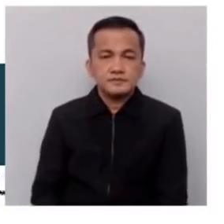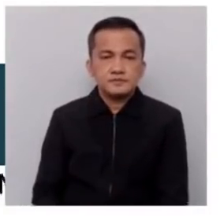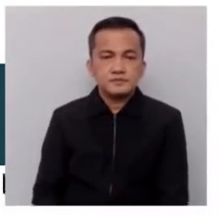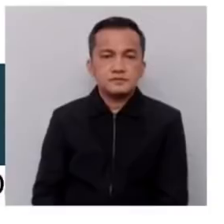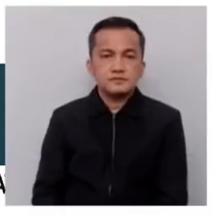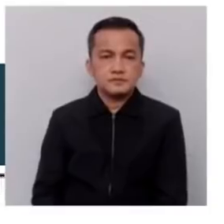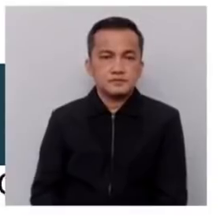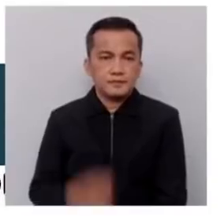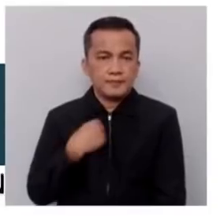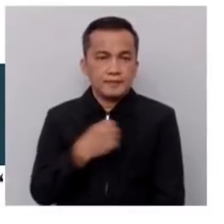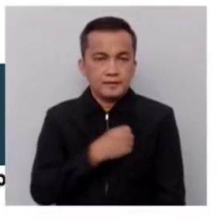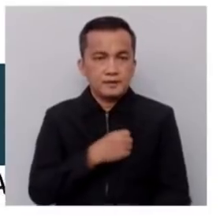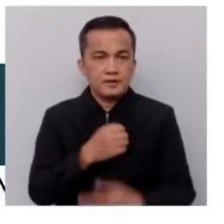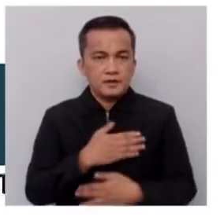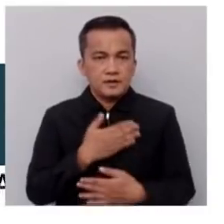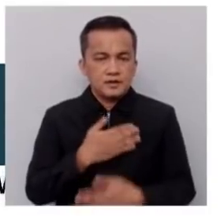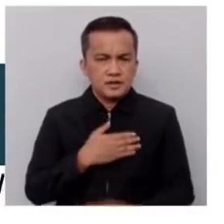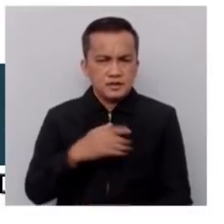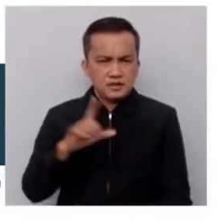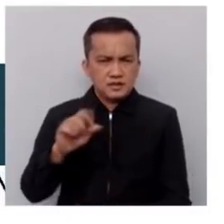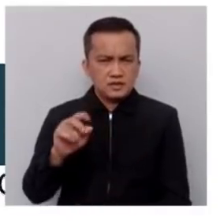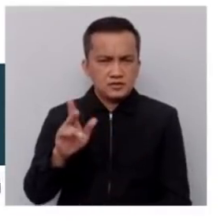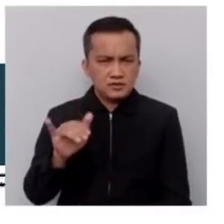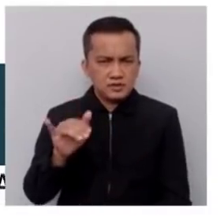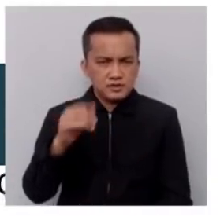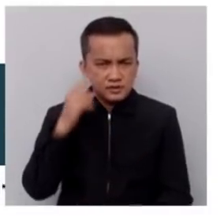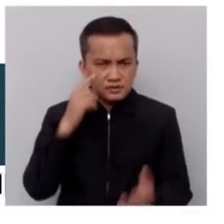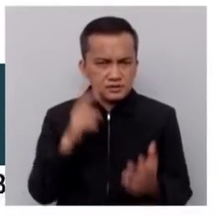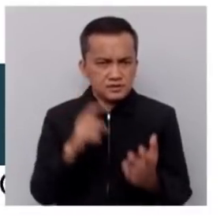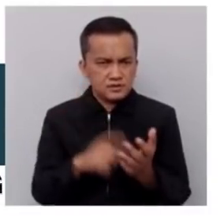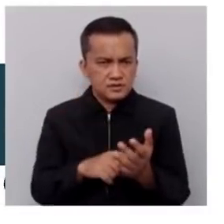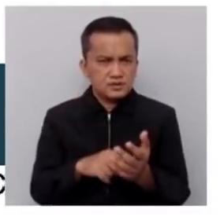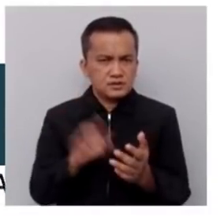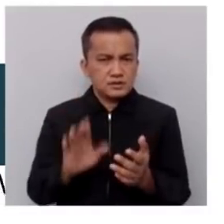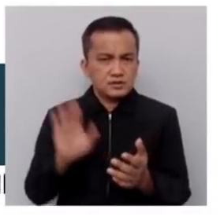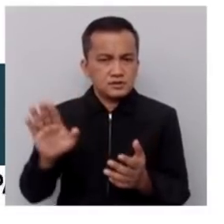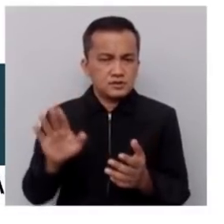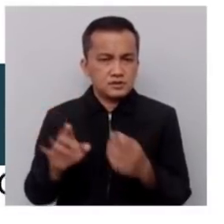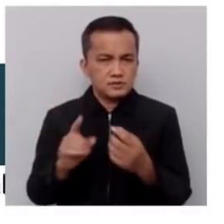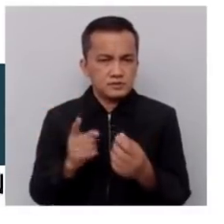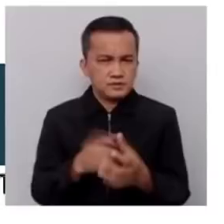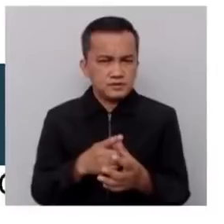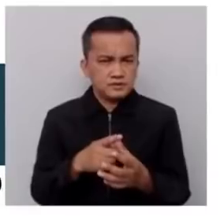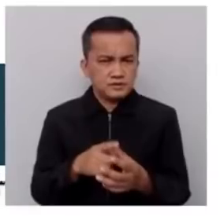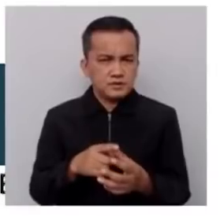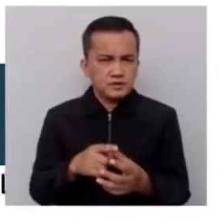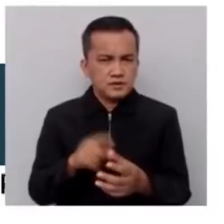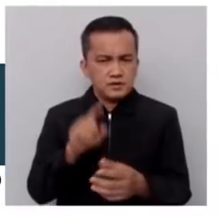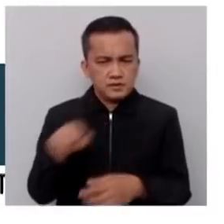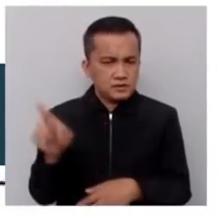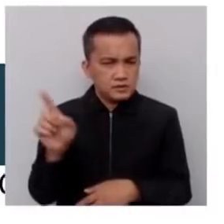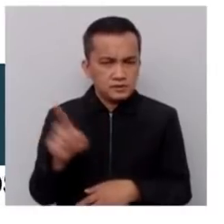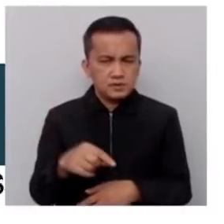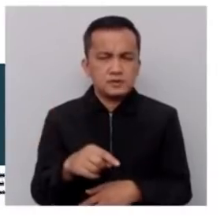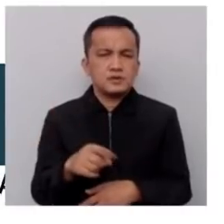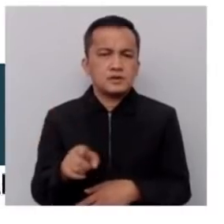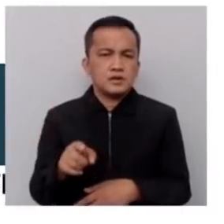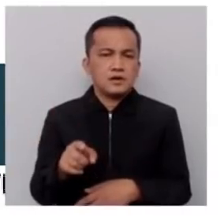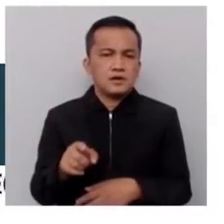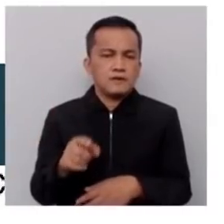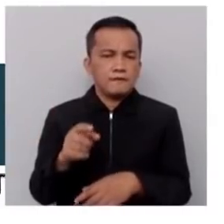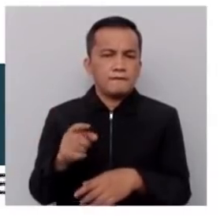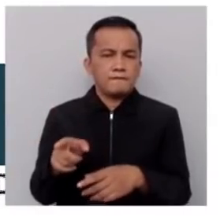is happy that at least Leody recognized her plight, the fact that she is persecuted. She is constantly being